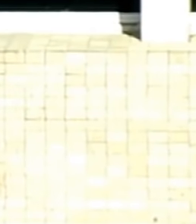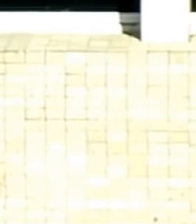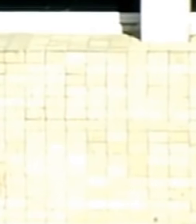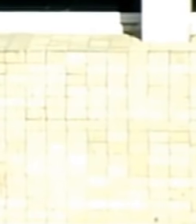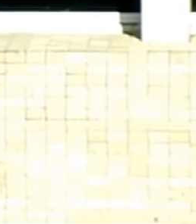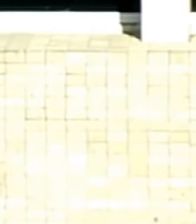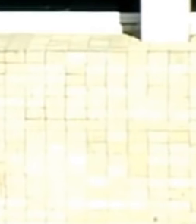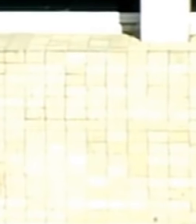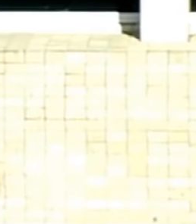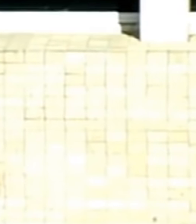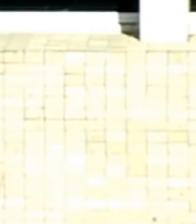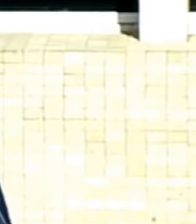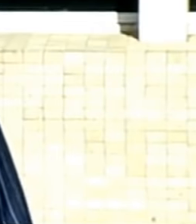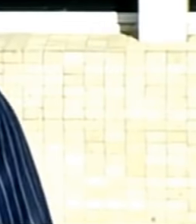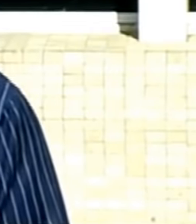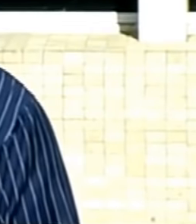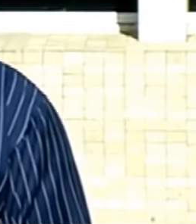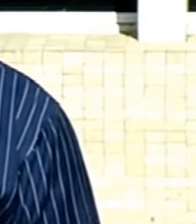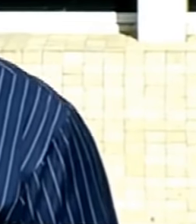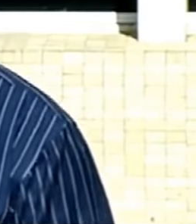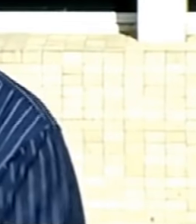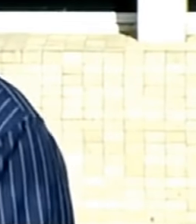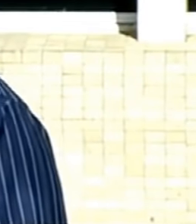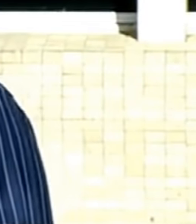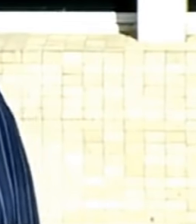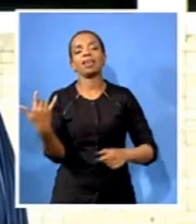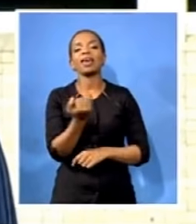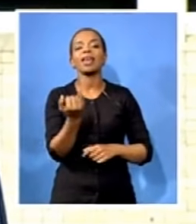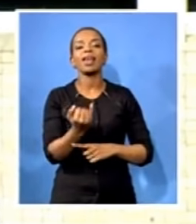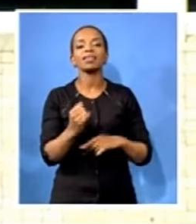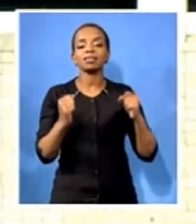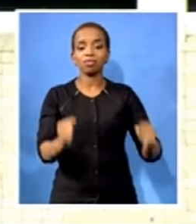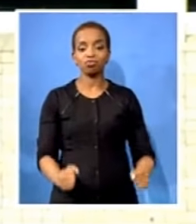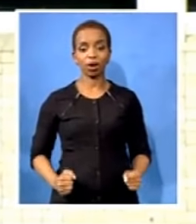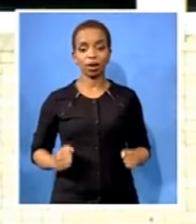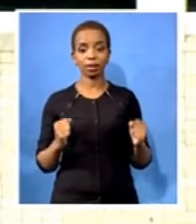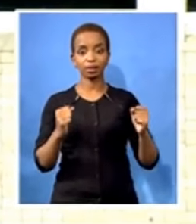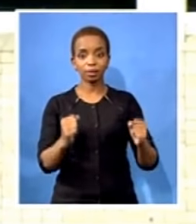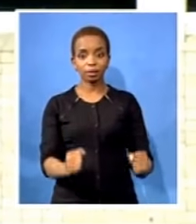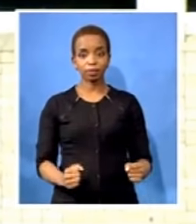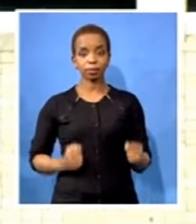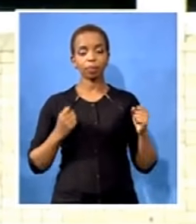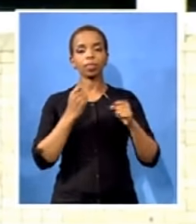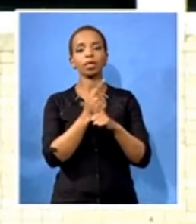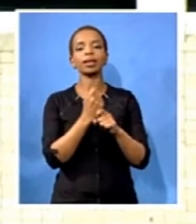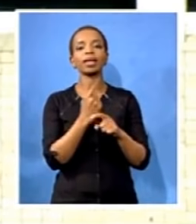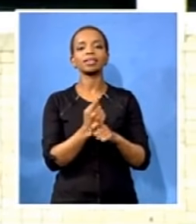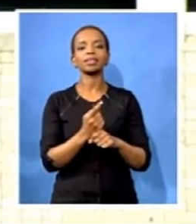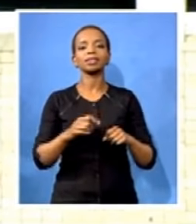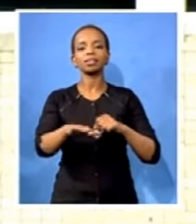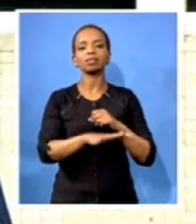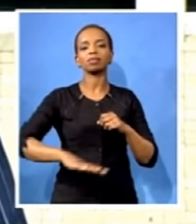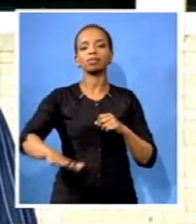like in the rail network and the taxi ranks, that's the way to go. You disinfect